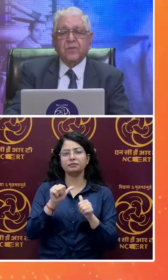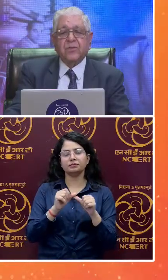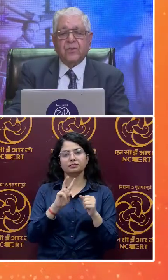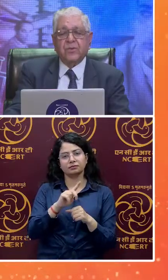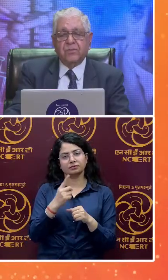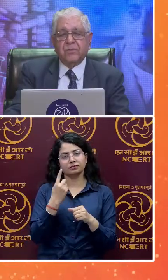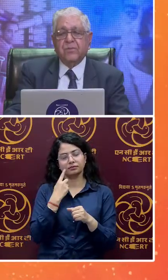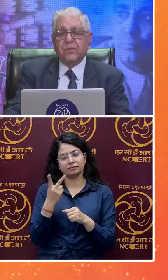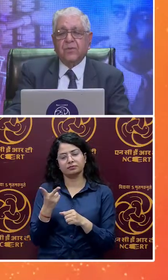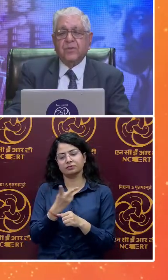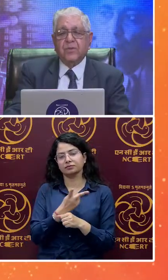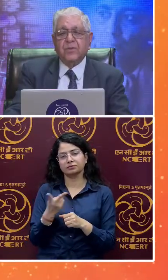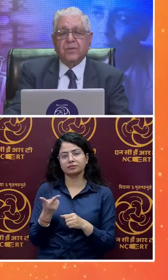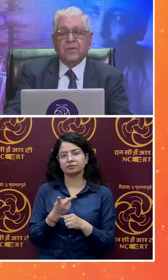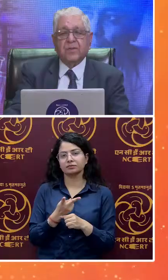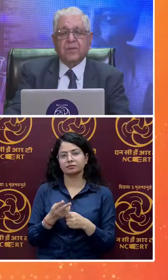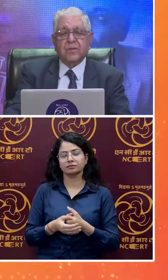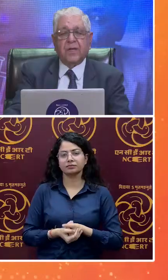Kosambi